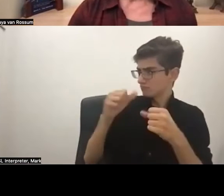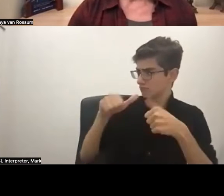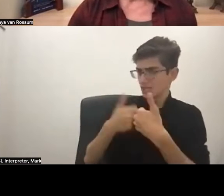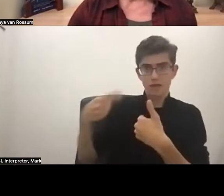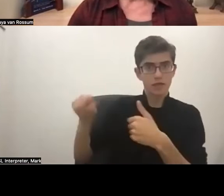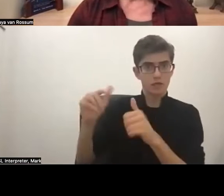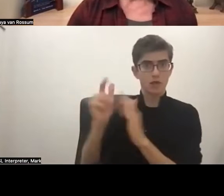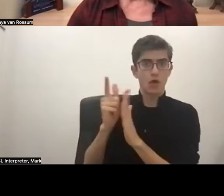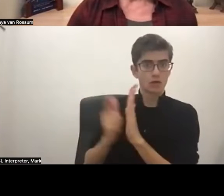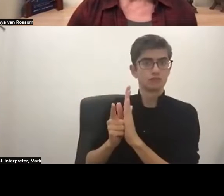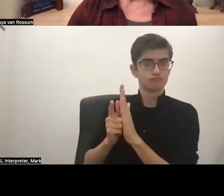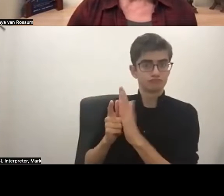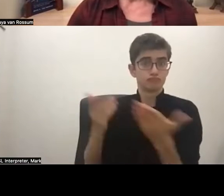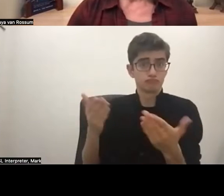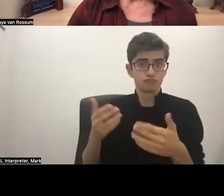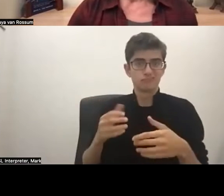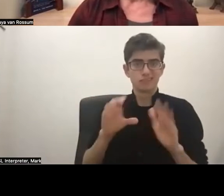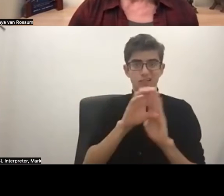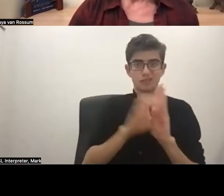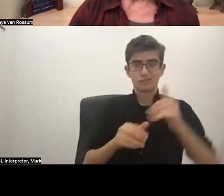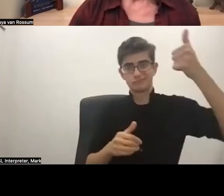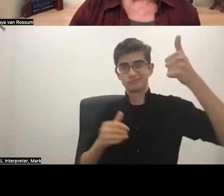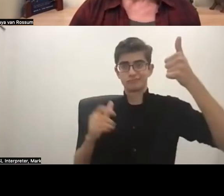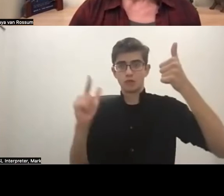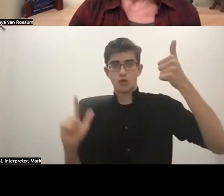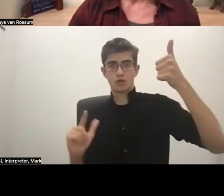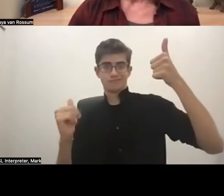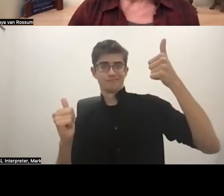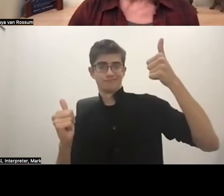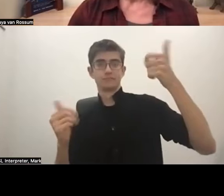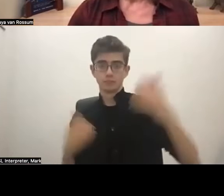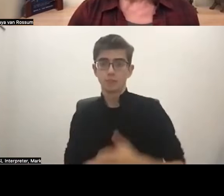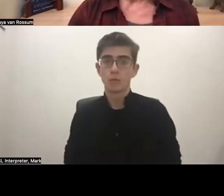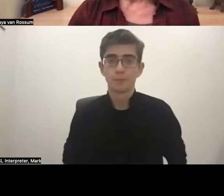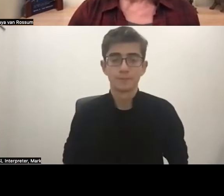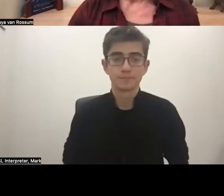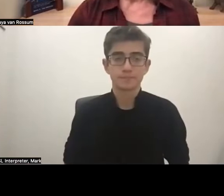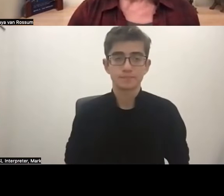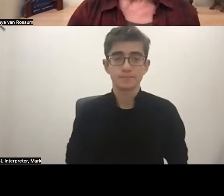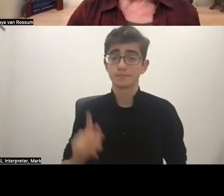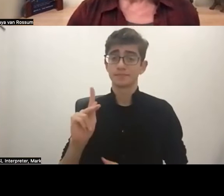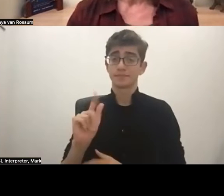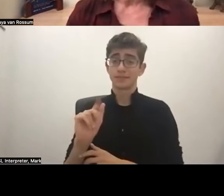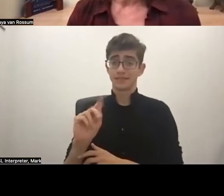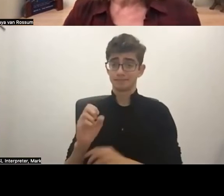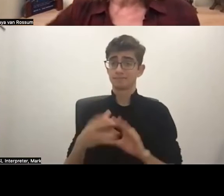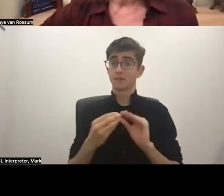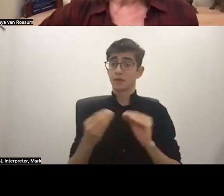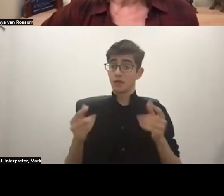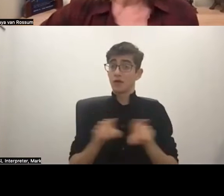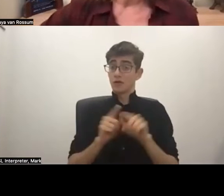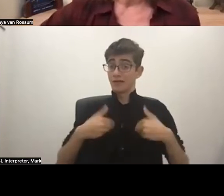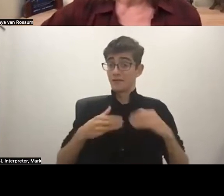Thanks so much. And interestingly, because maybe Maya will talk about this later, of how a municipality actually used it to